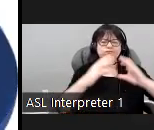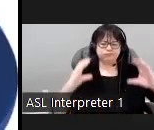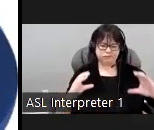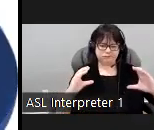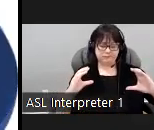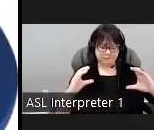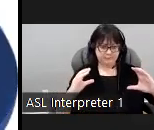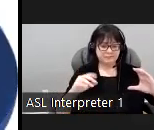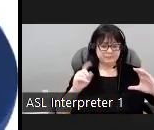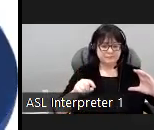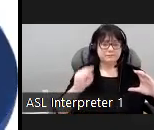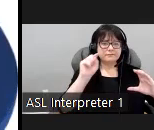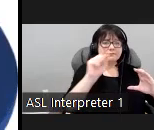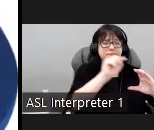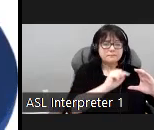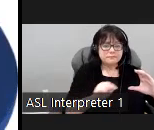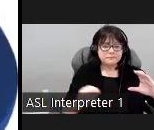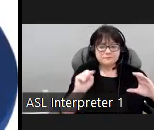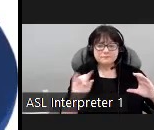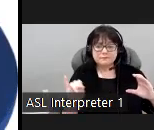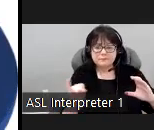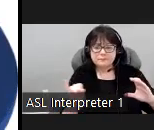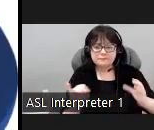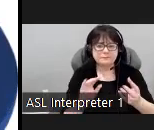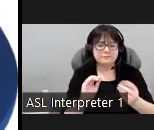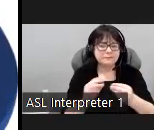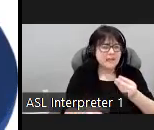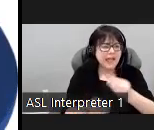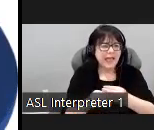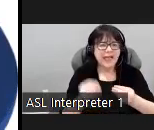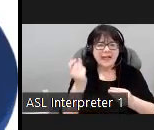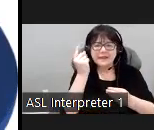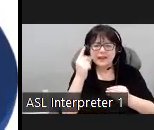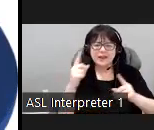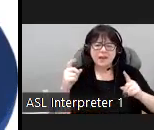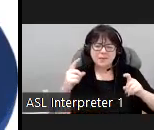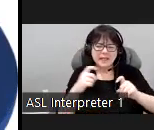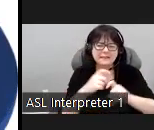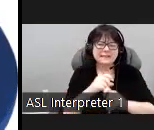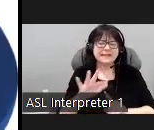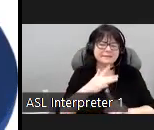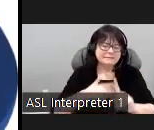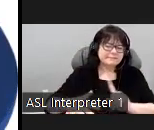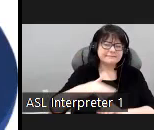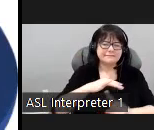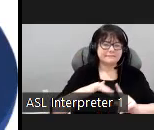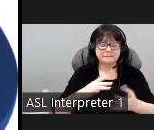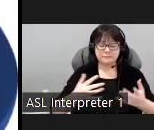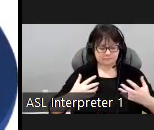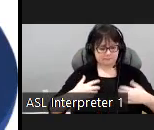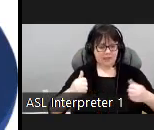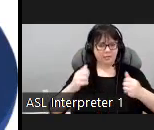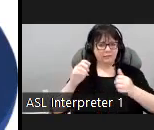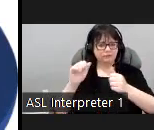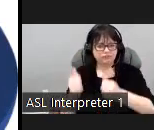is the complexity of, the full ecology, where you have deteriorating health